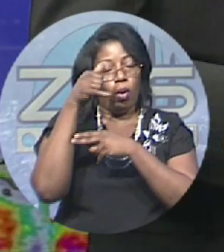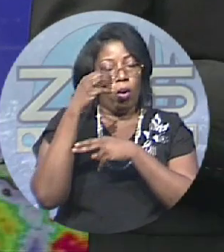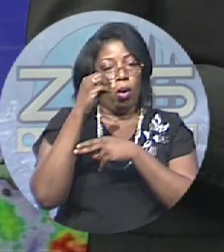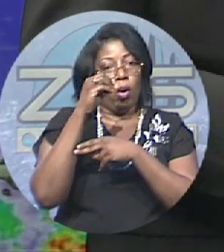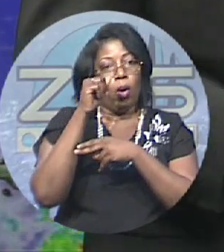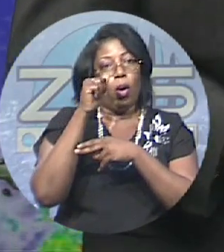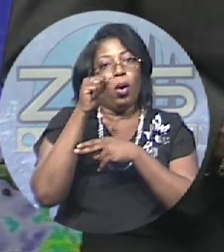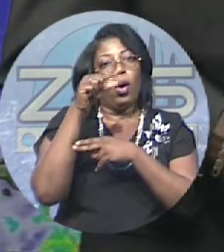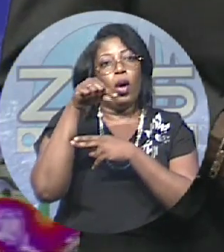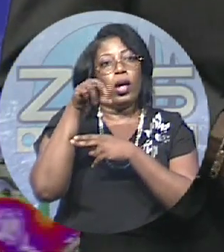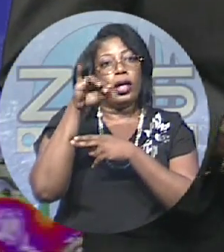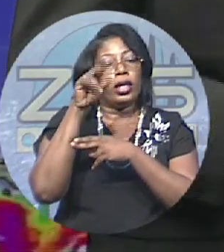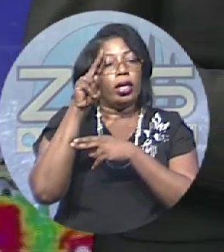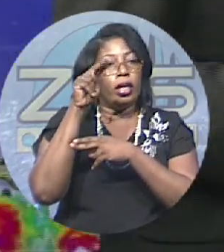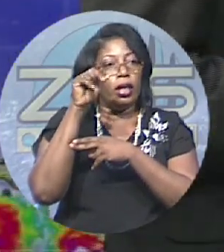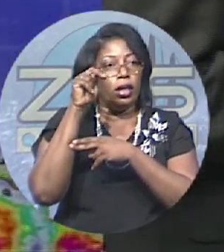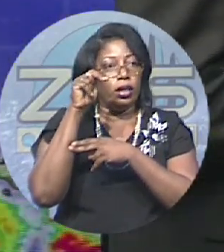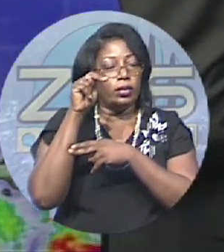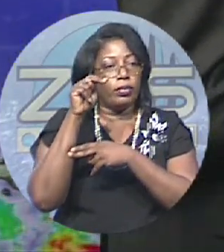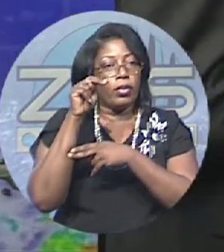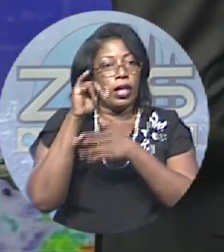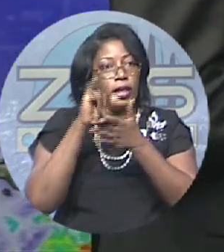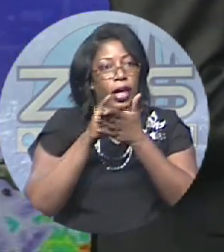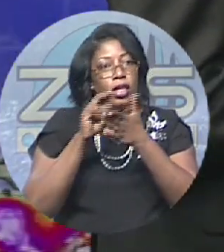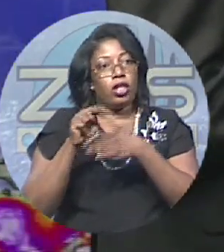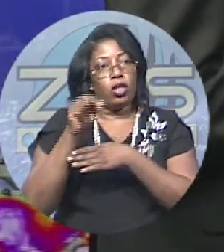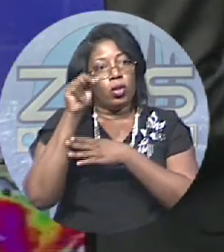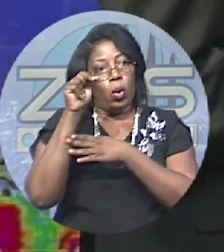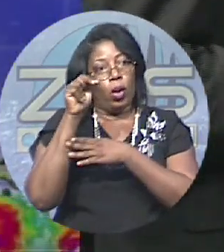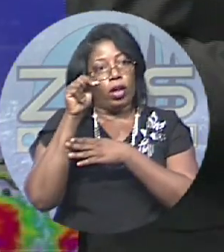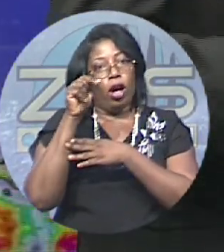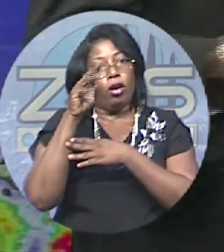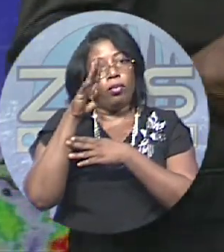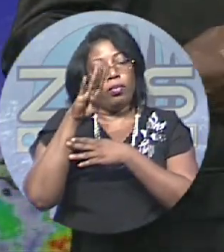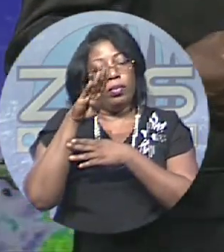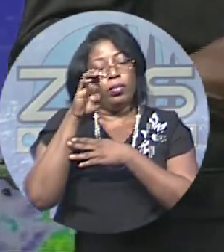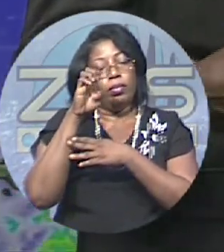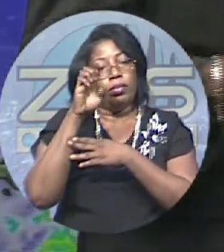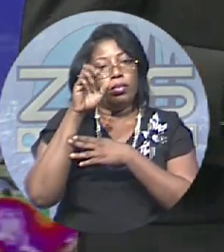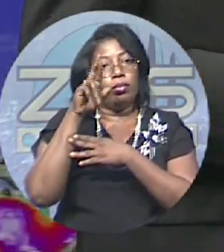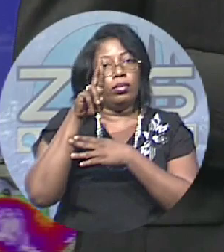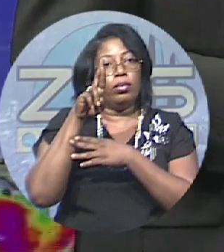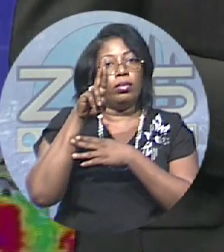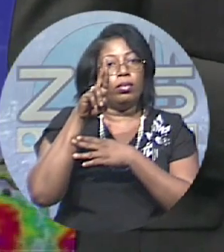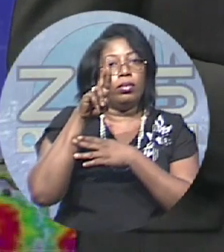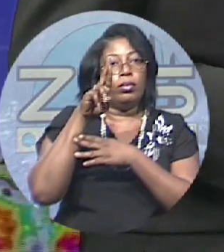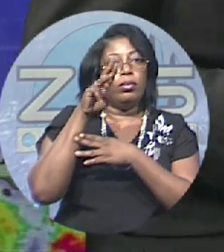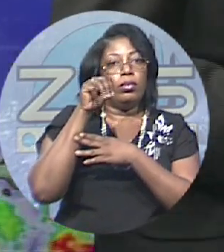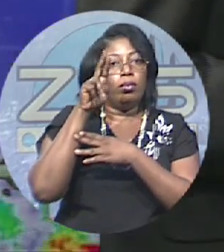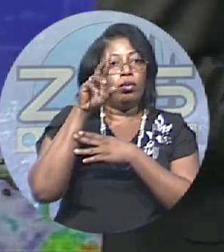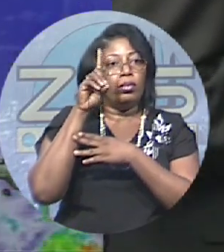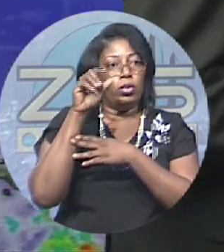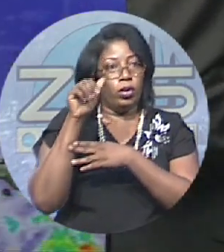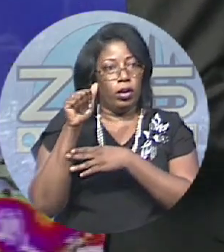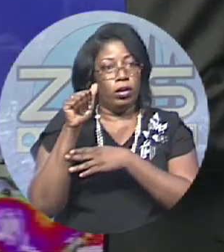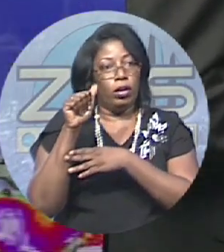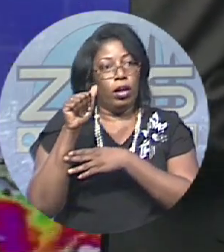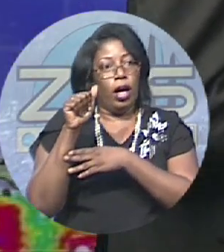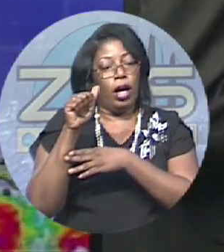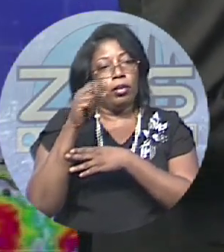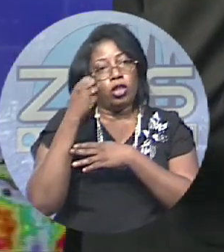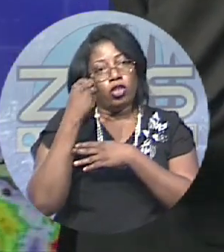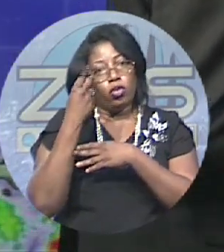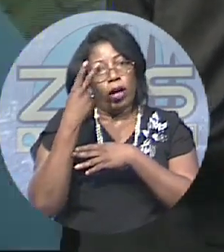now Category 1, about 254 miles north of Bermuda. It is now moving toward the north-northeast at about 12 miles per